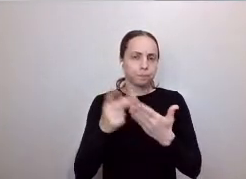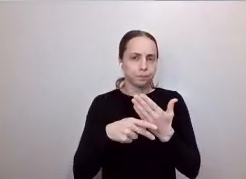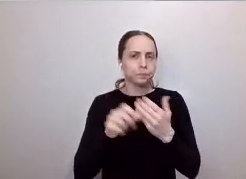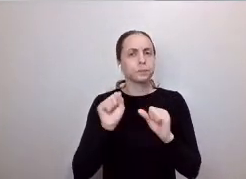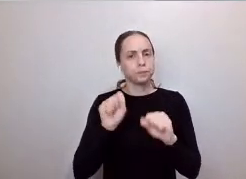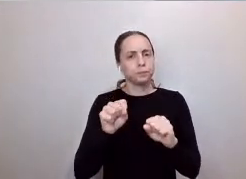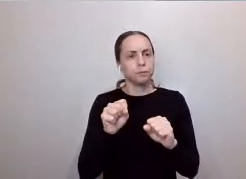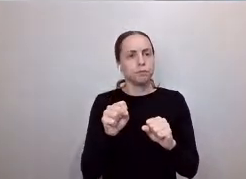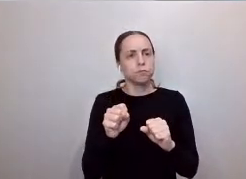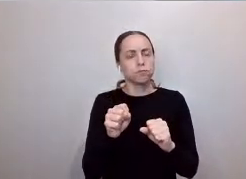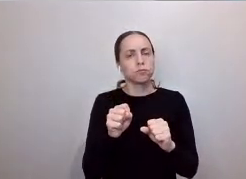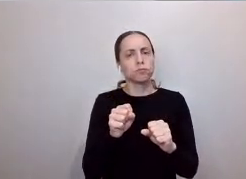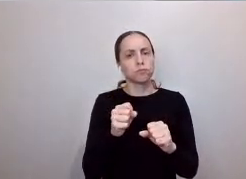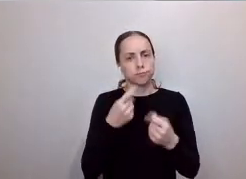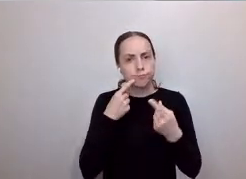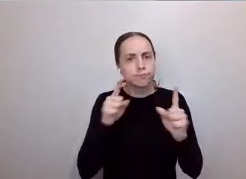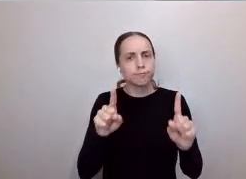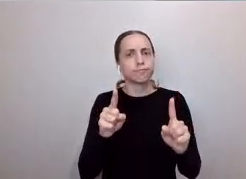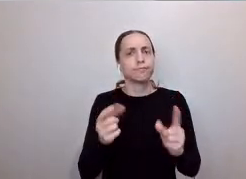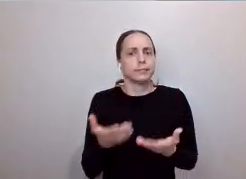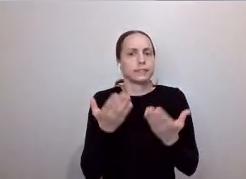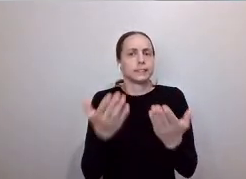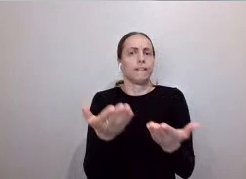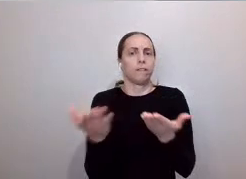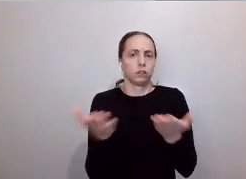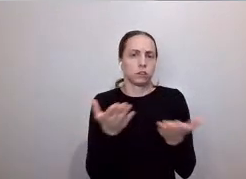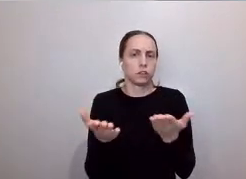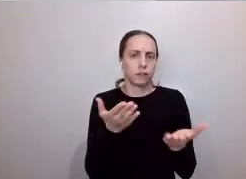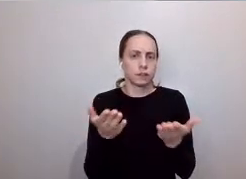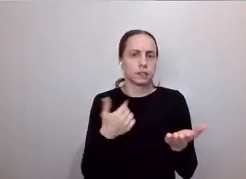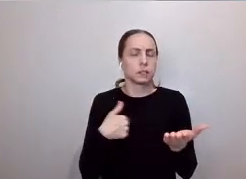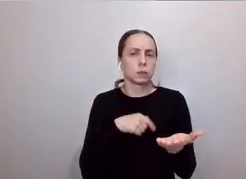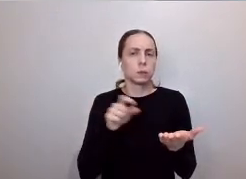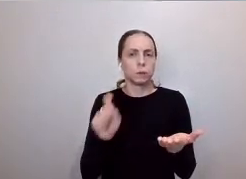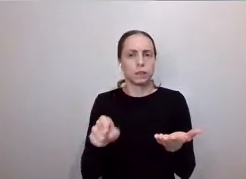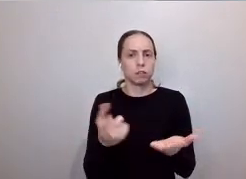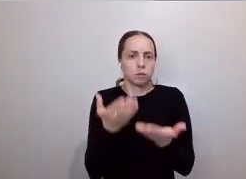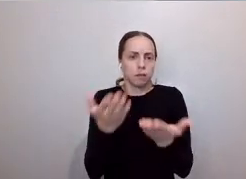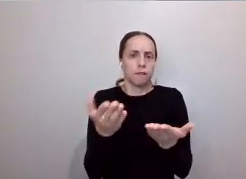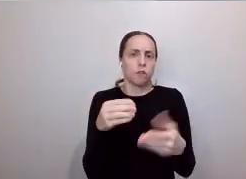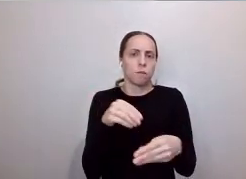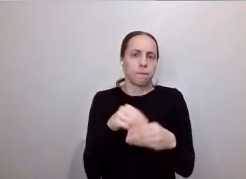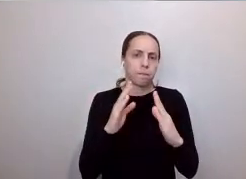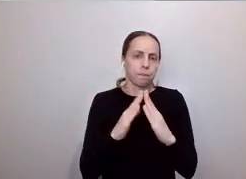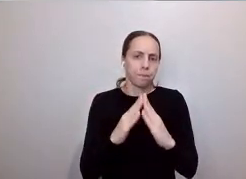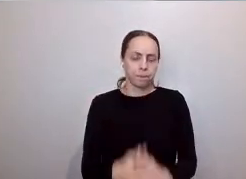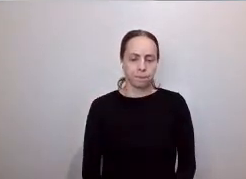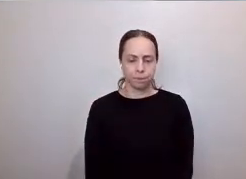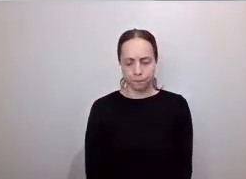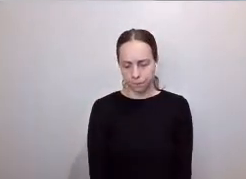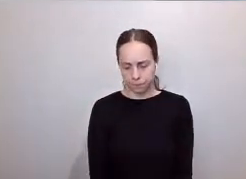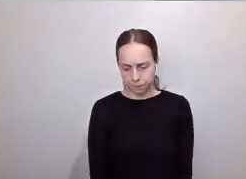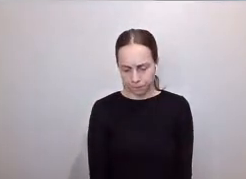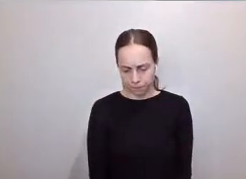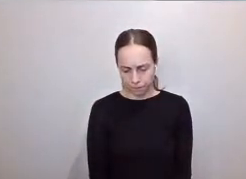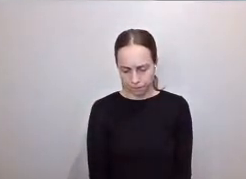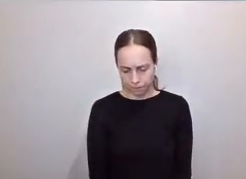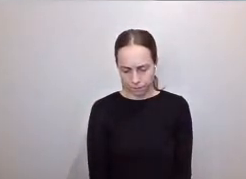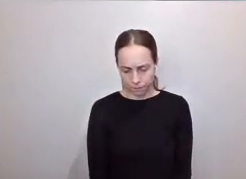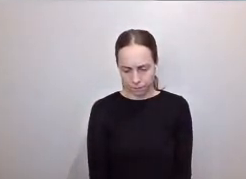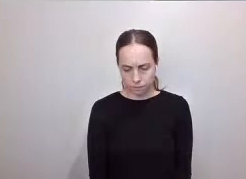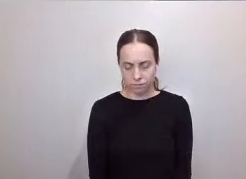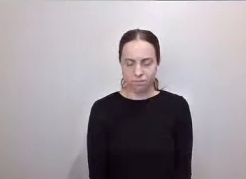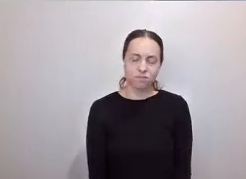the services that we need to be delivering in the city. And that takes time and attention